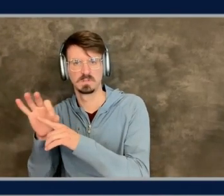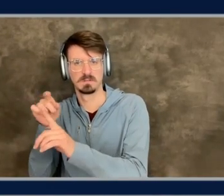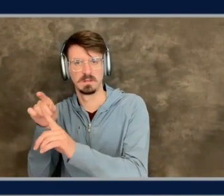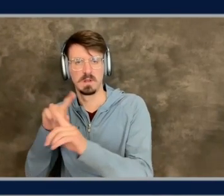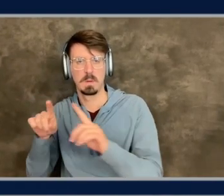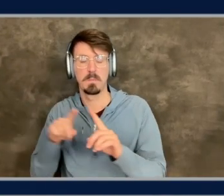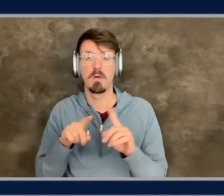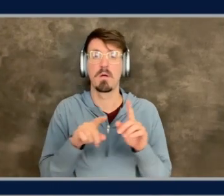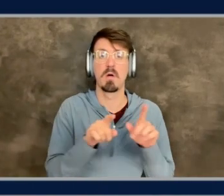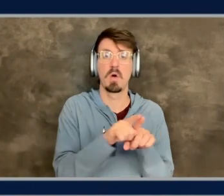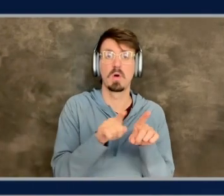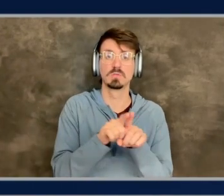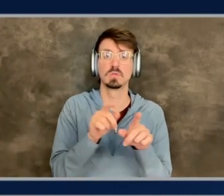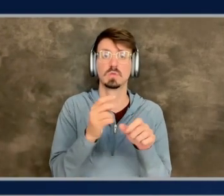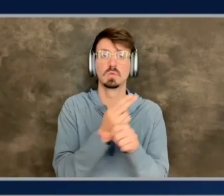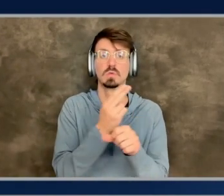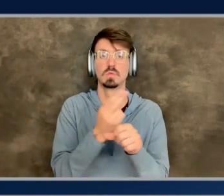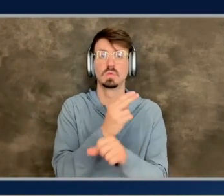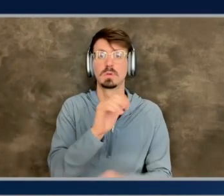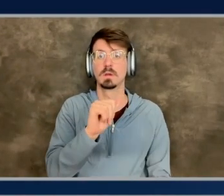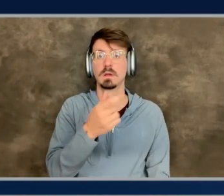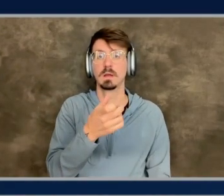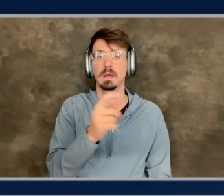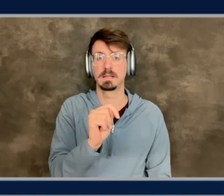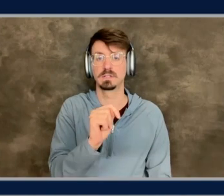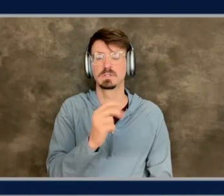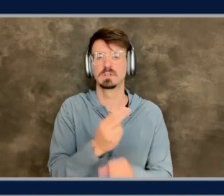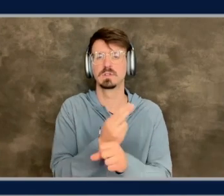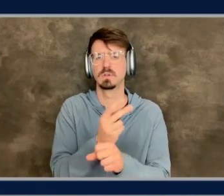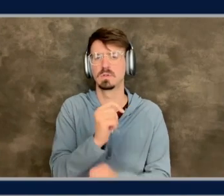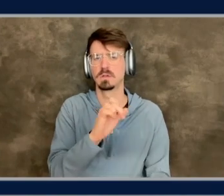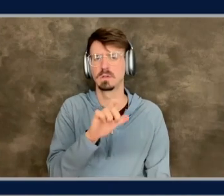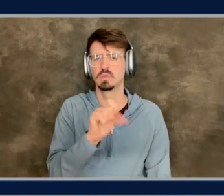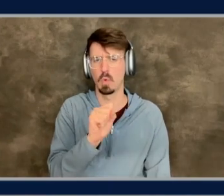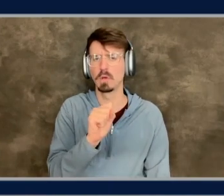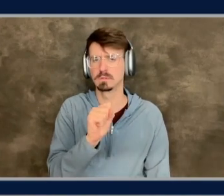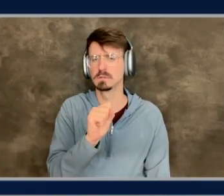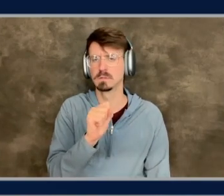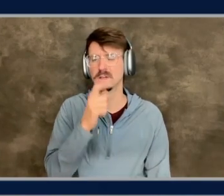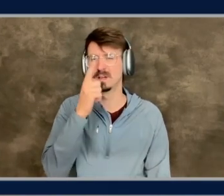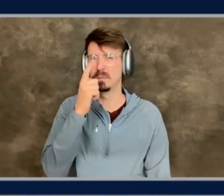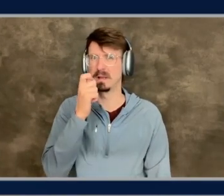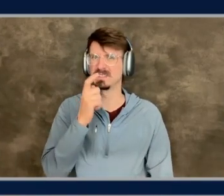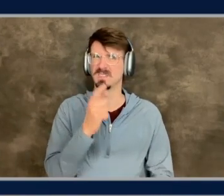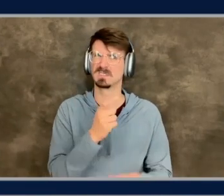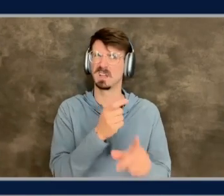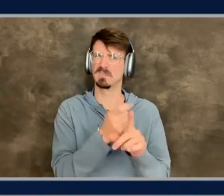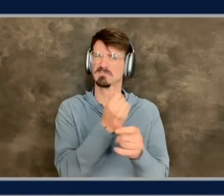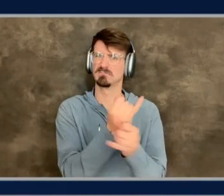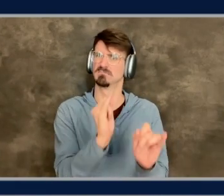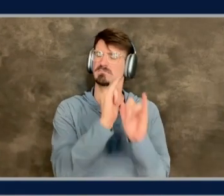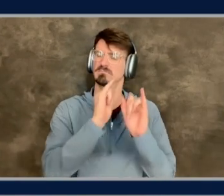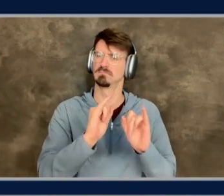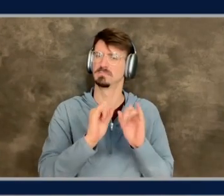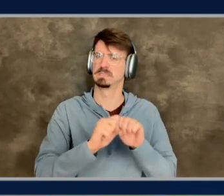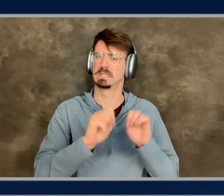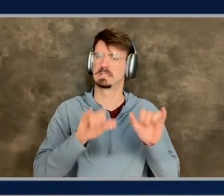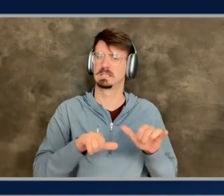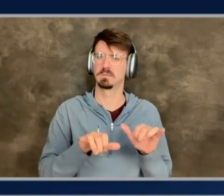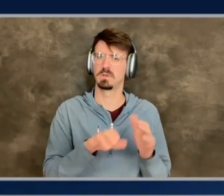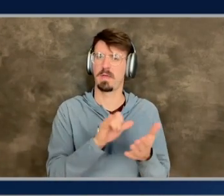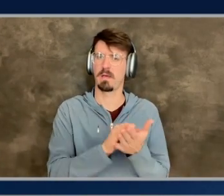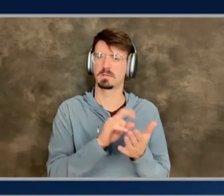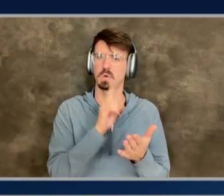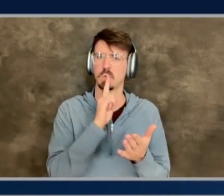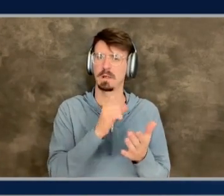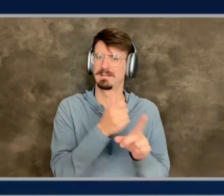using agents, so agentic and tool use workflows, because there's an autonomous system to this. So this bot is basically running arbitrary functions,